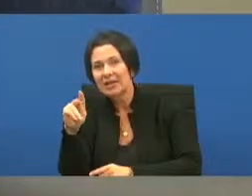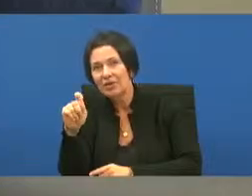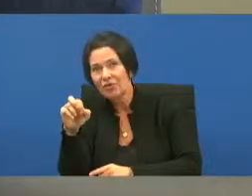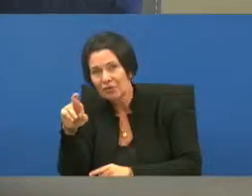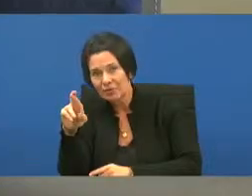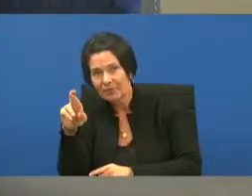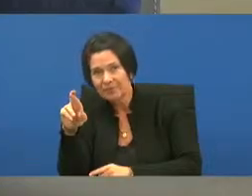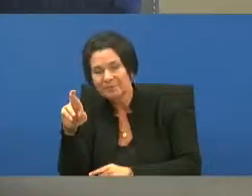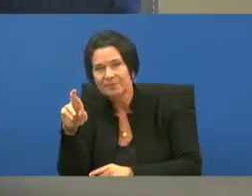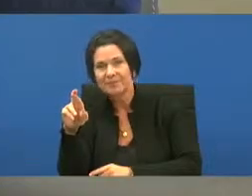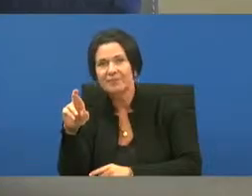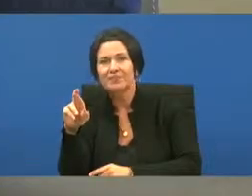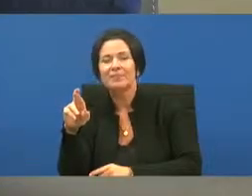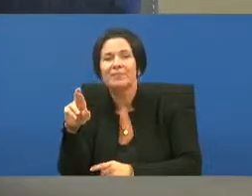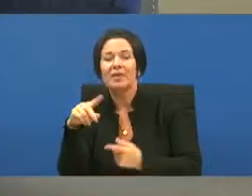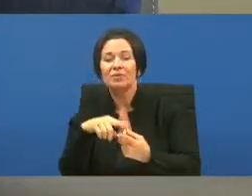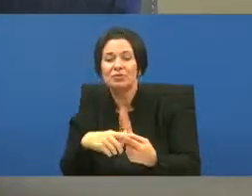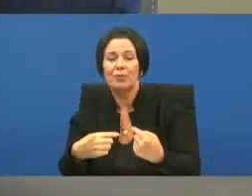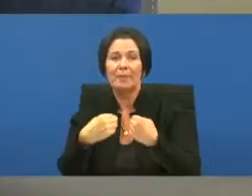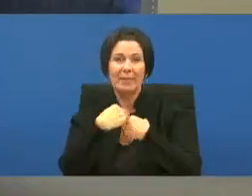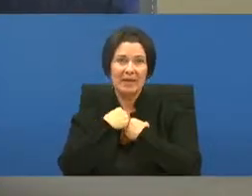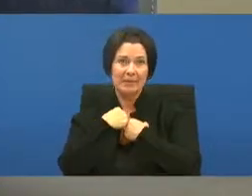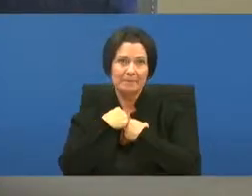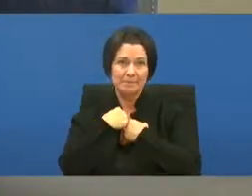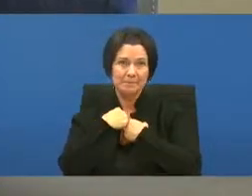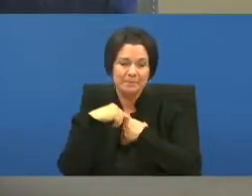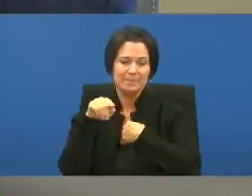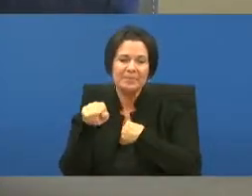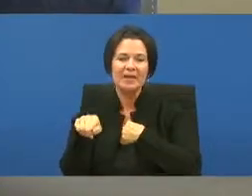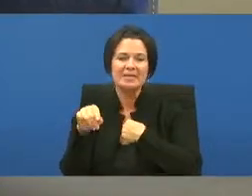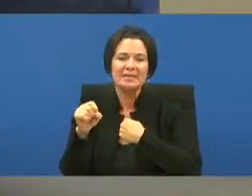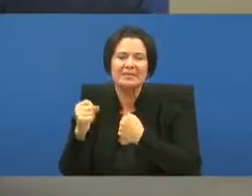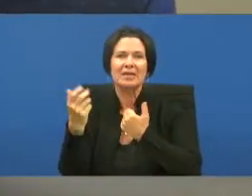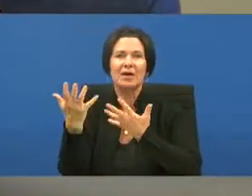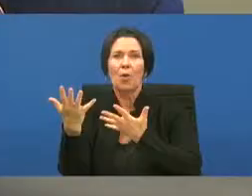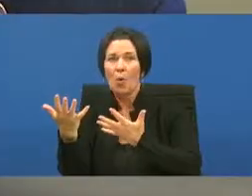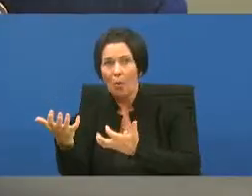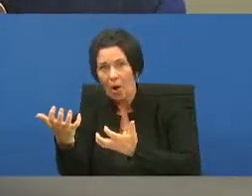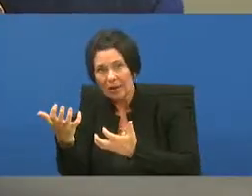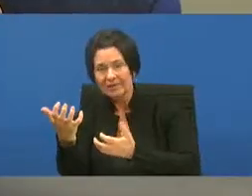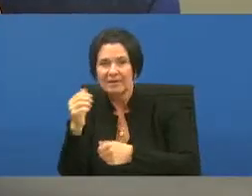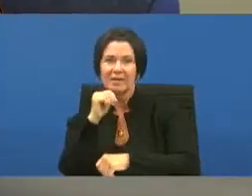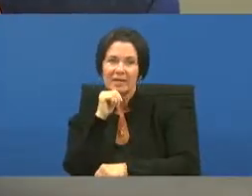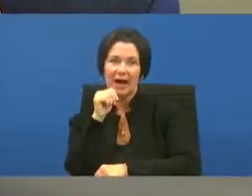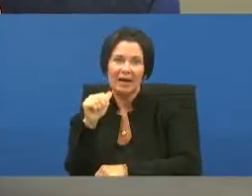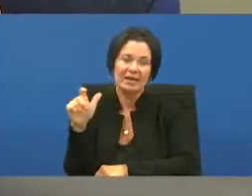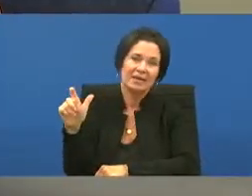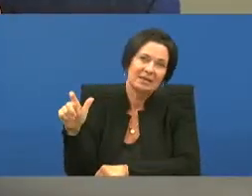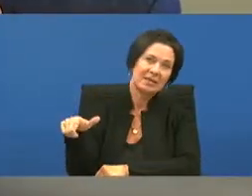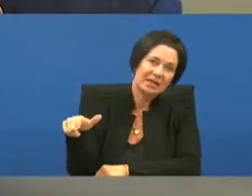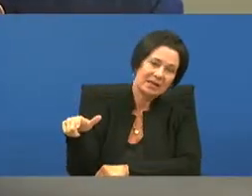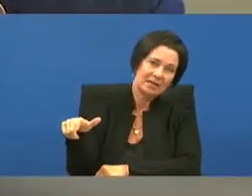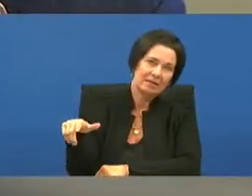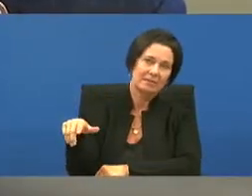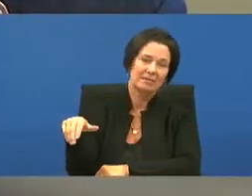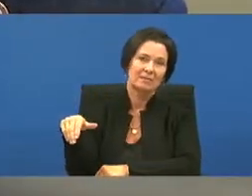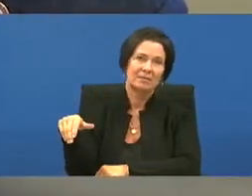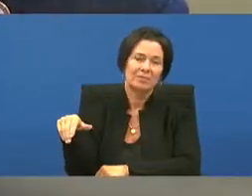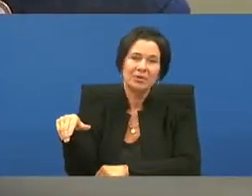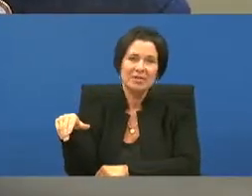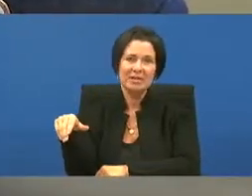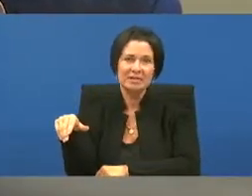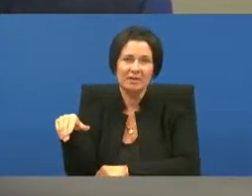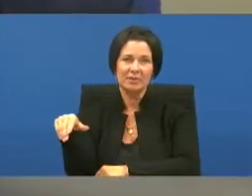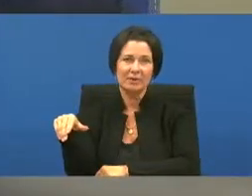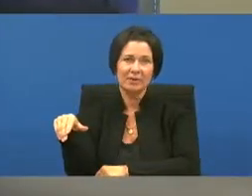to me, this is a want and not a need. When you look at our stormwater and the issues that we have